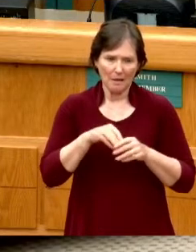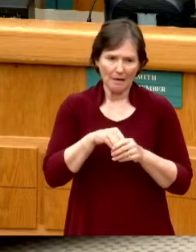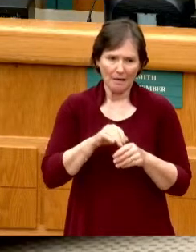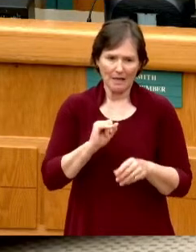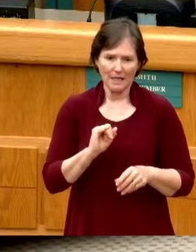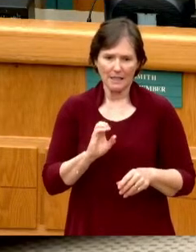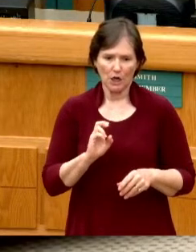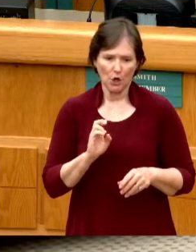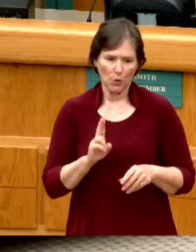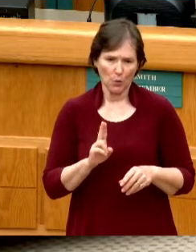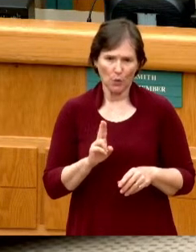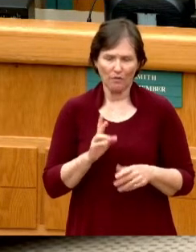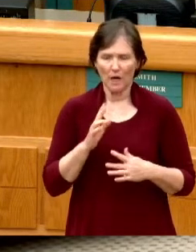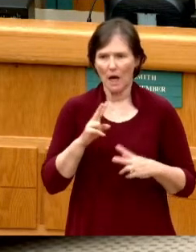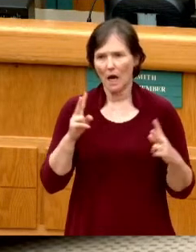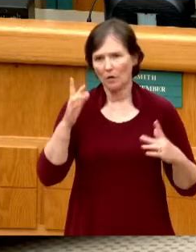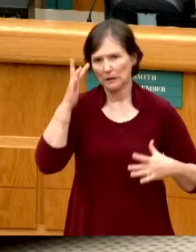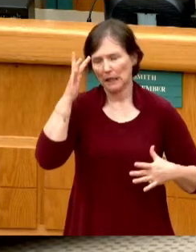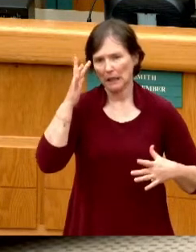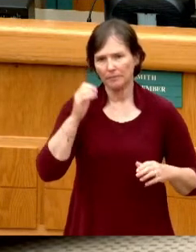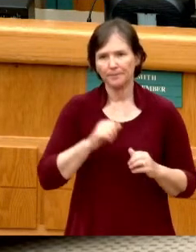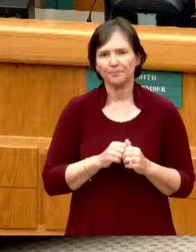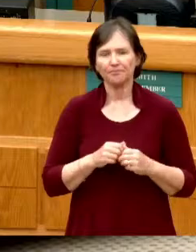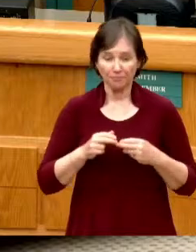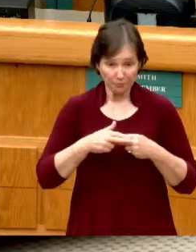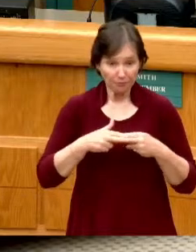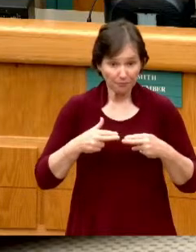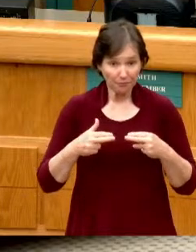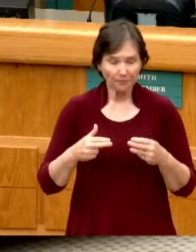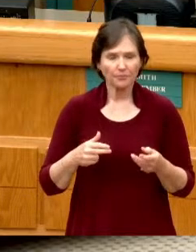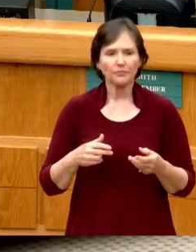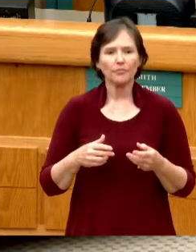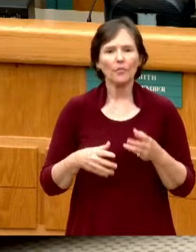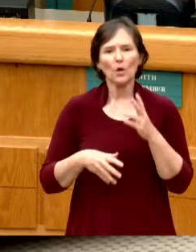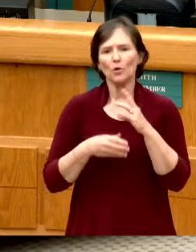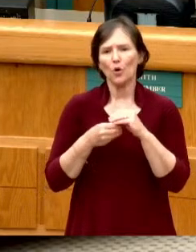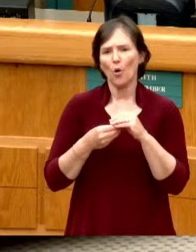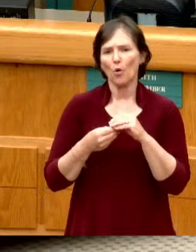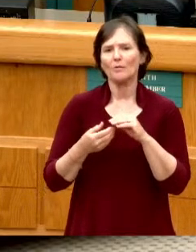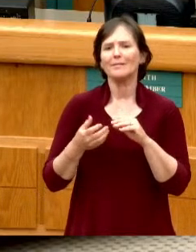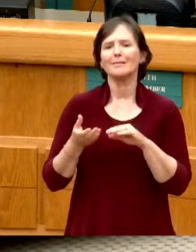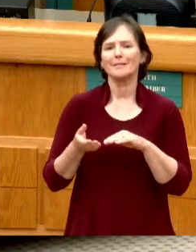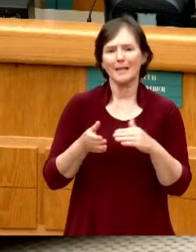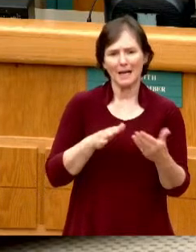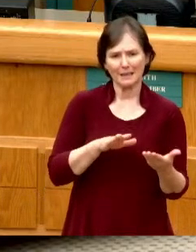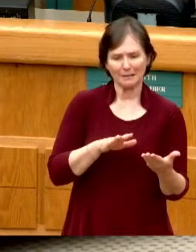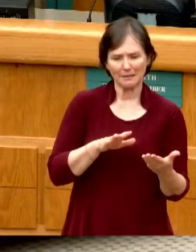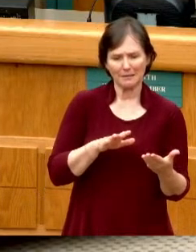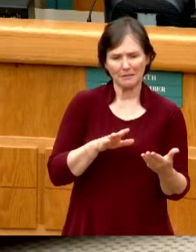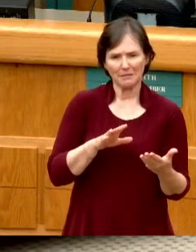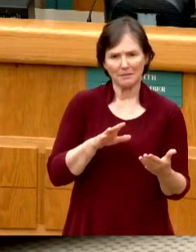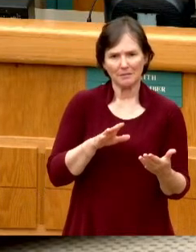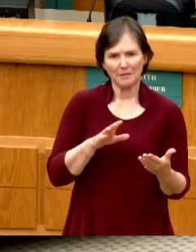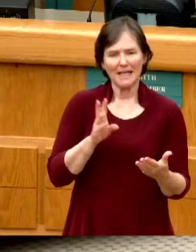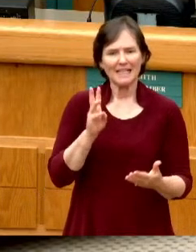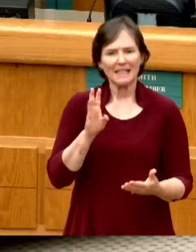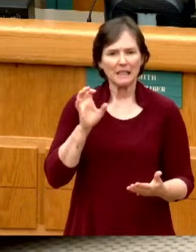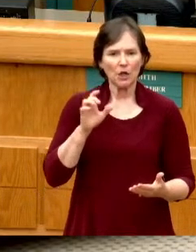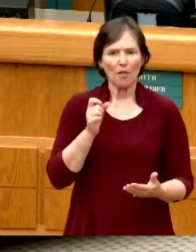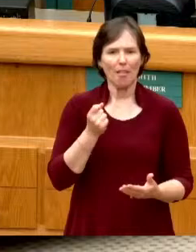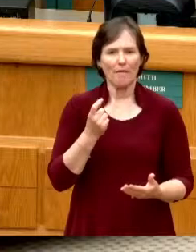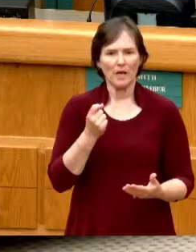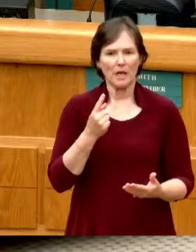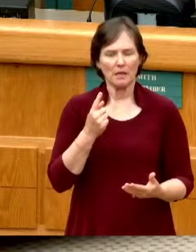Next slide, please. So the total deaths, as I mentioned earlier, 611. As you can see by the